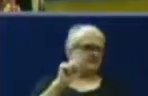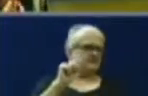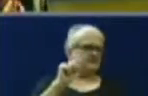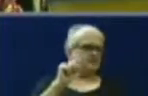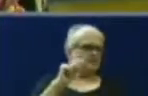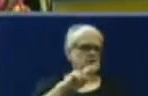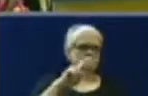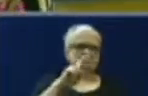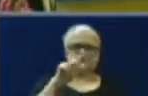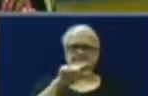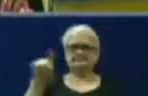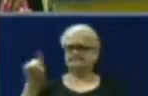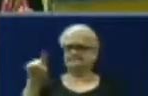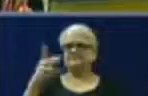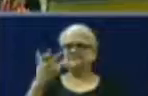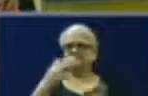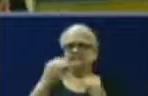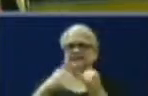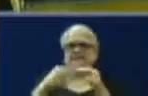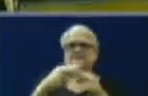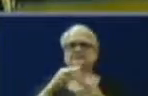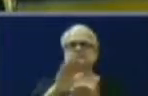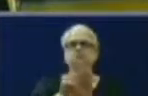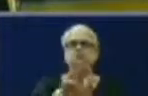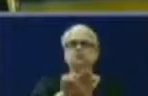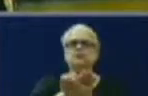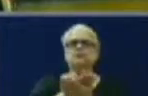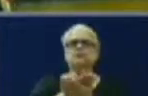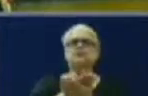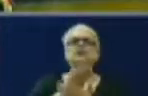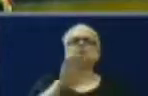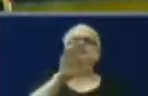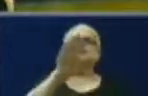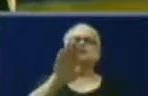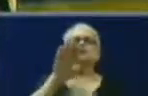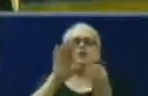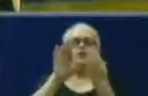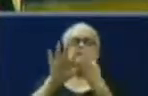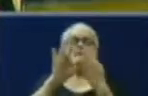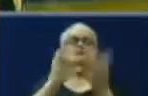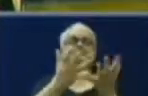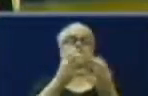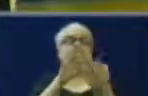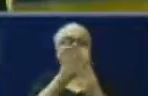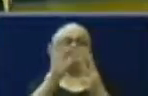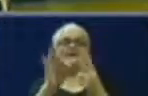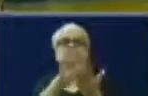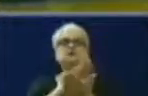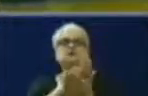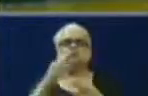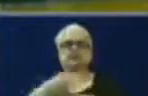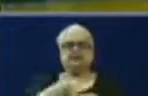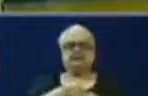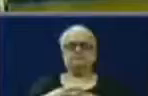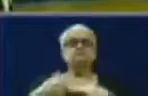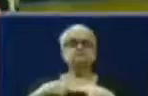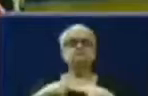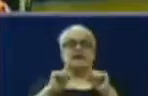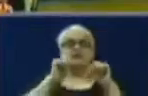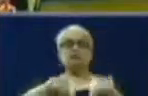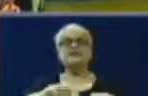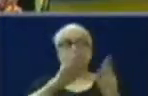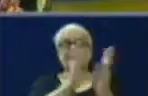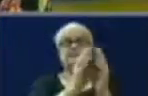June, JCPS posted a notice that stated, "Your input is wanted in choosing a school name." I attended this